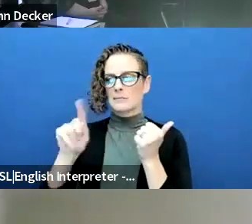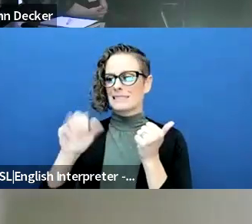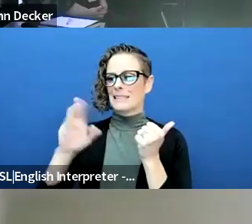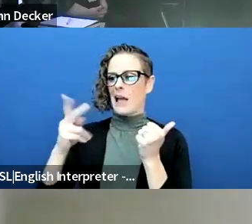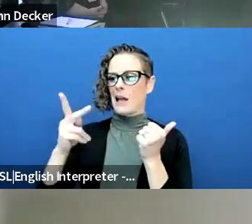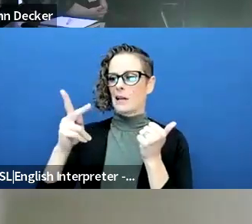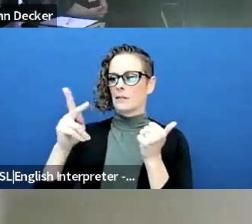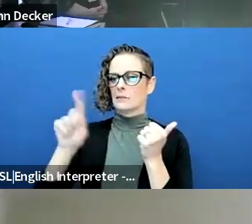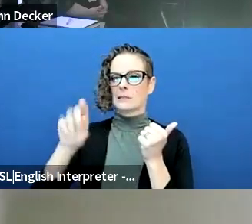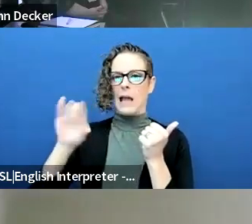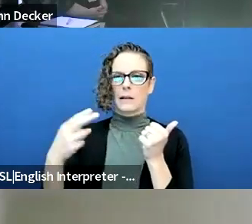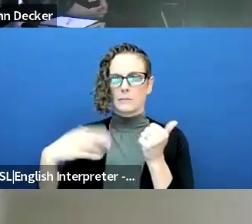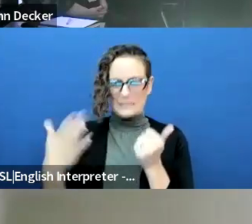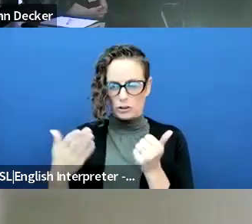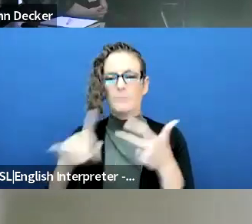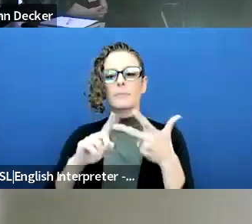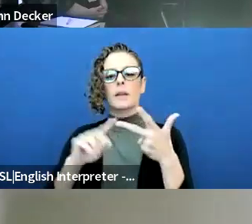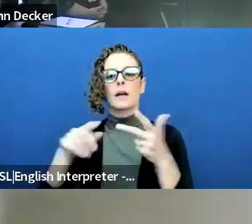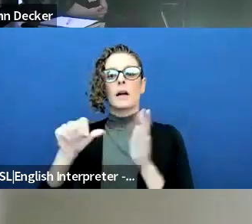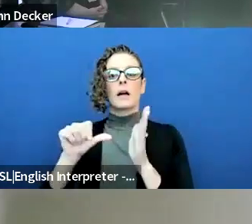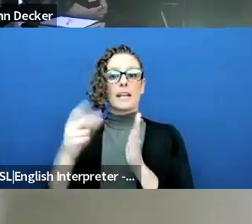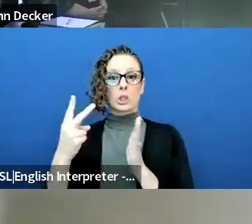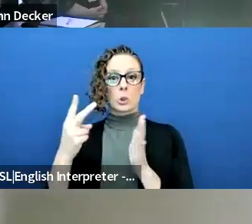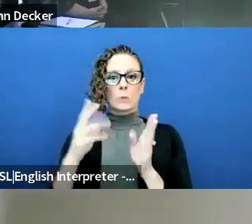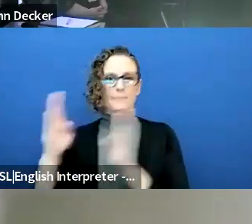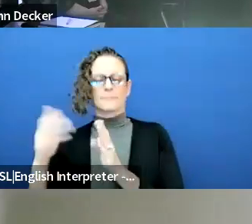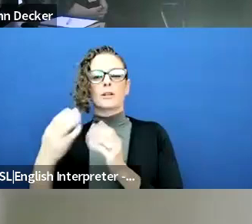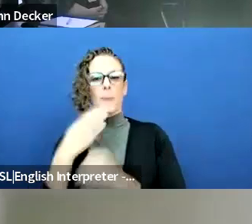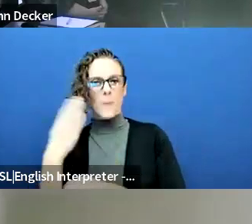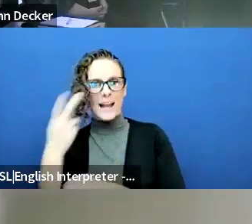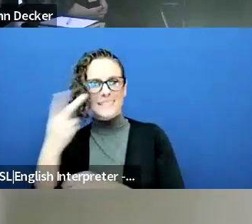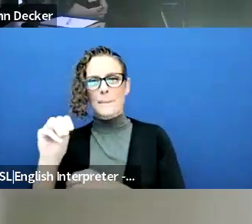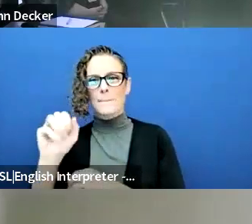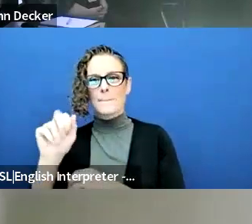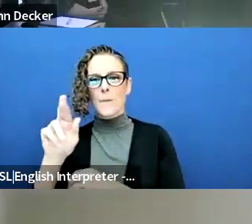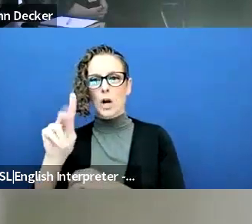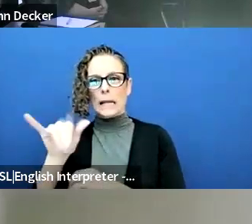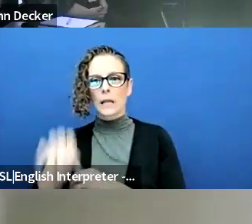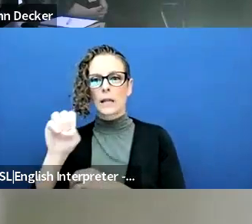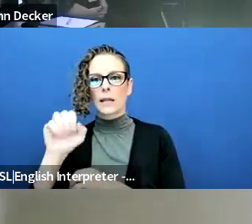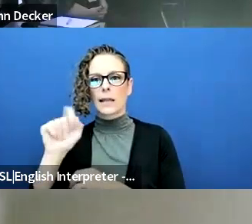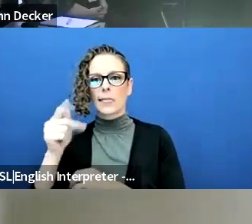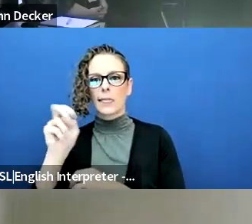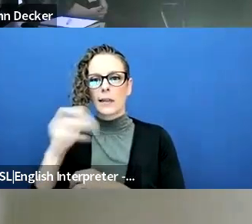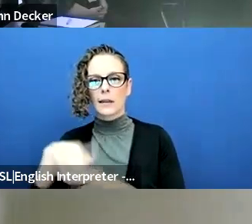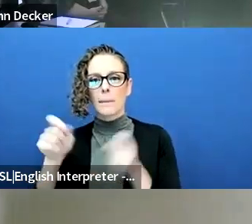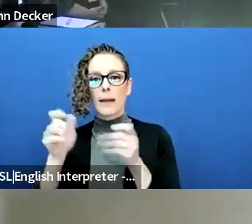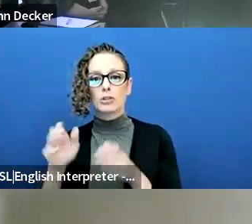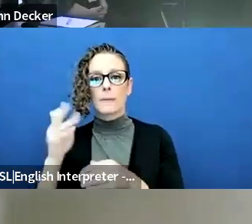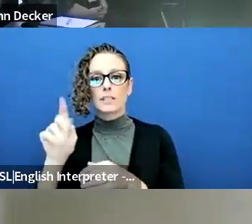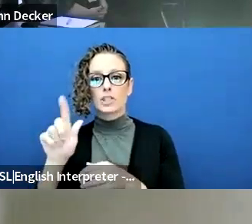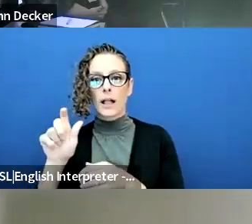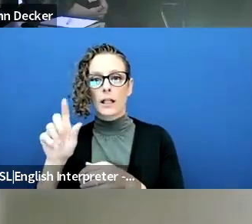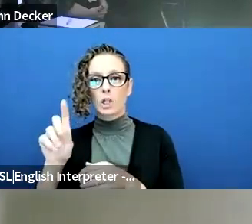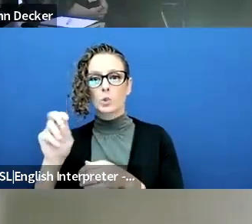as well. And going to page 2, good morning. I see Marty and Ethan, and our manager, Michelle Duchesne, is